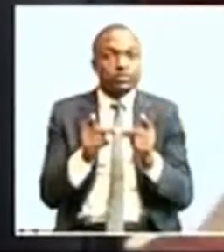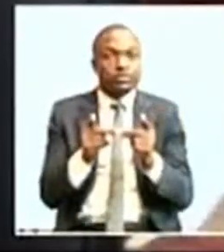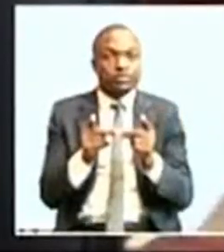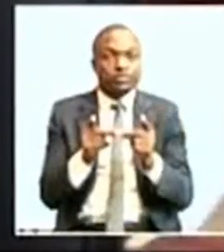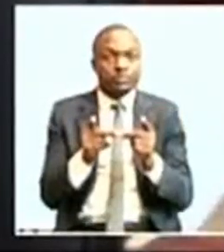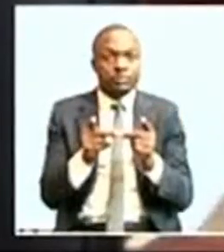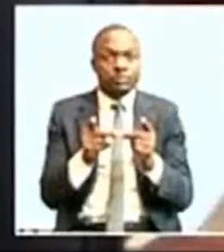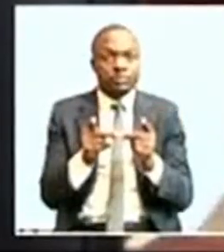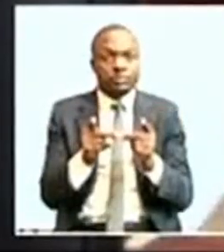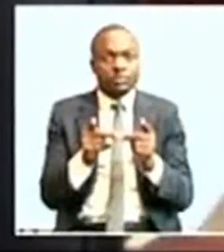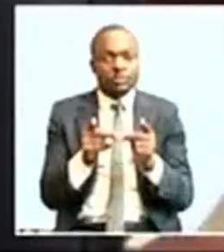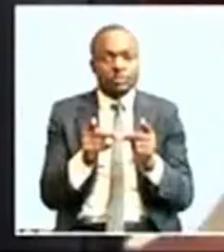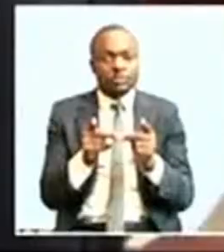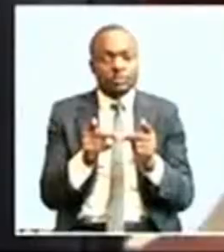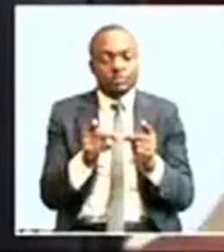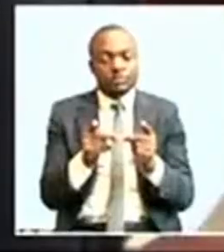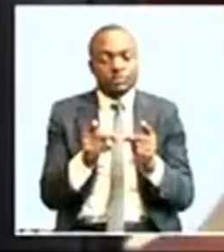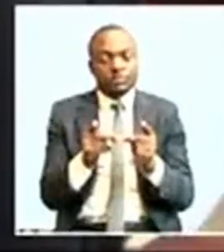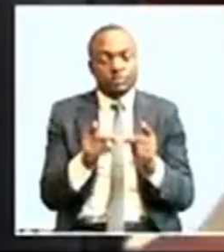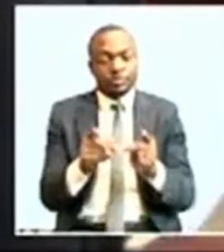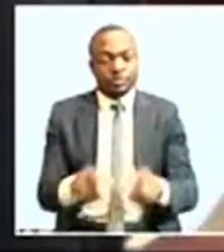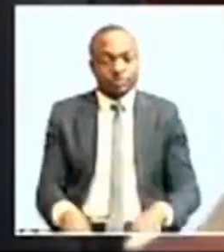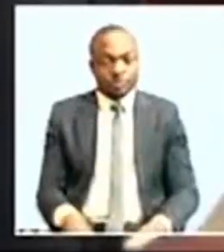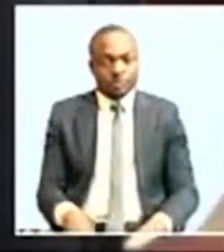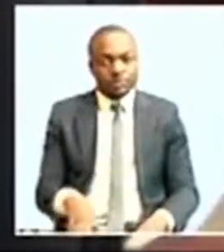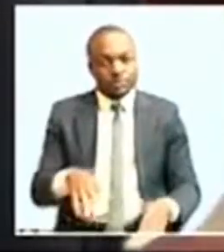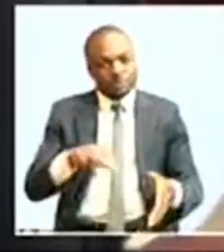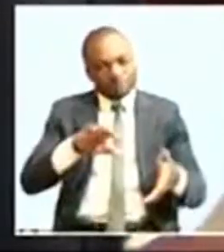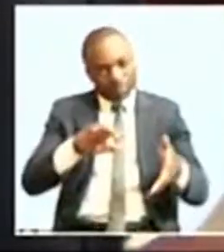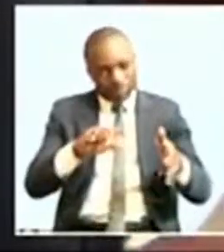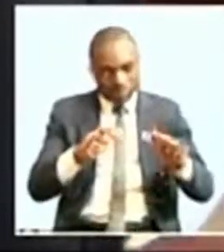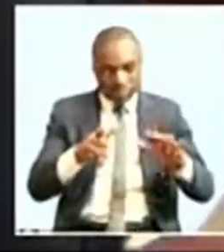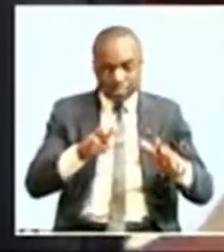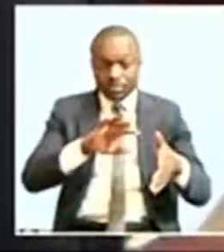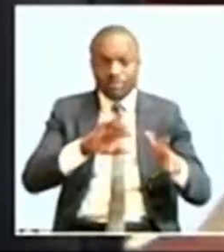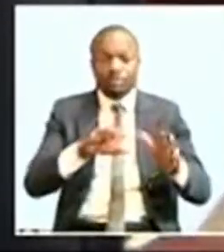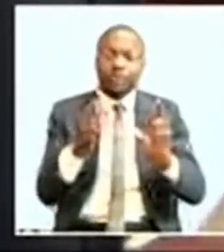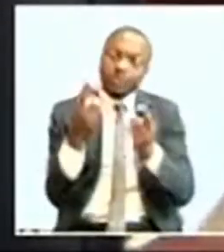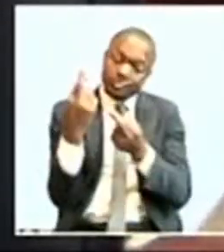then solidify its role in terms of